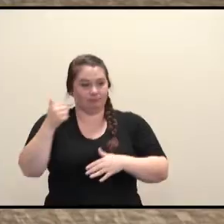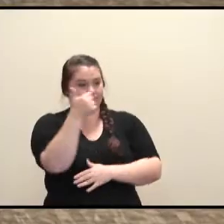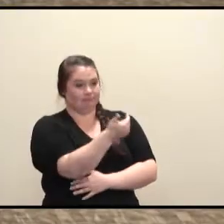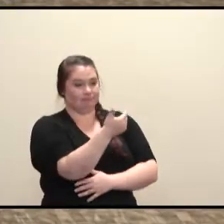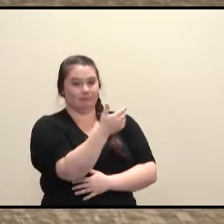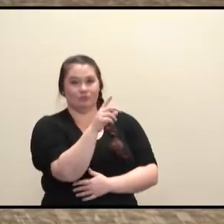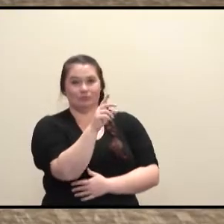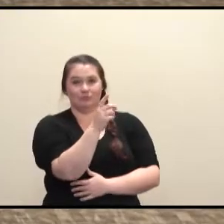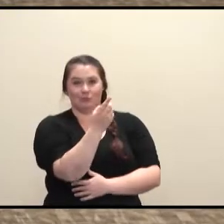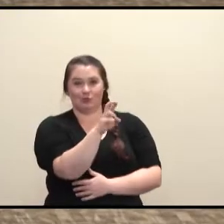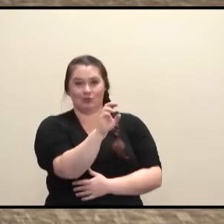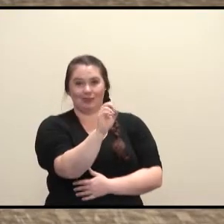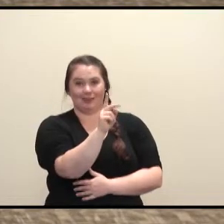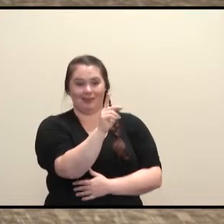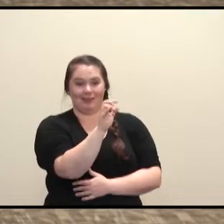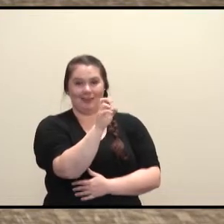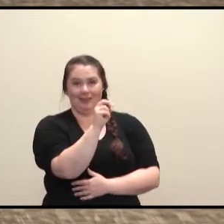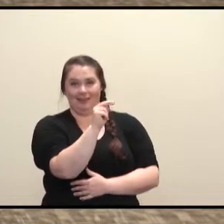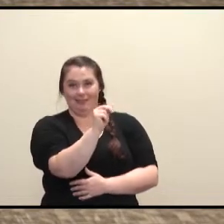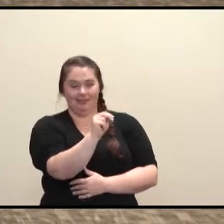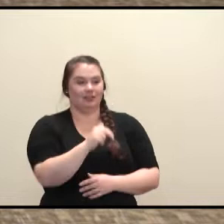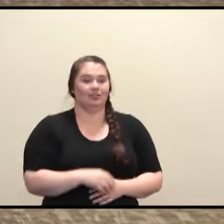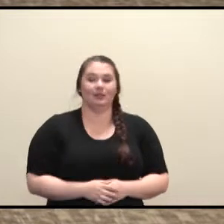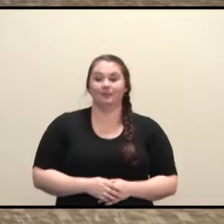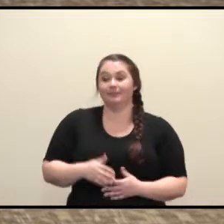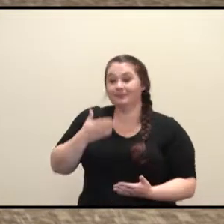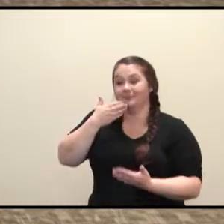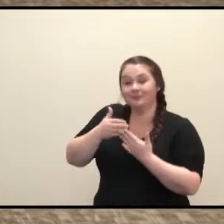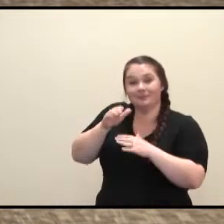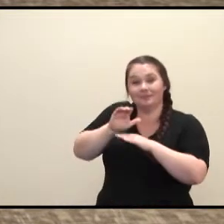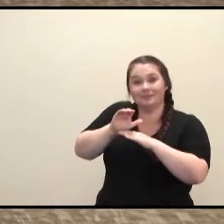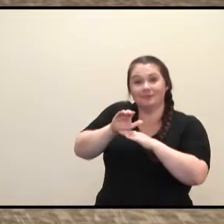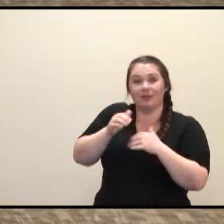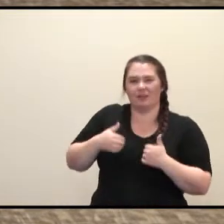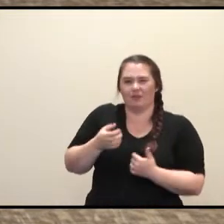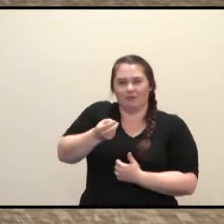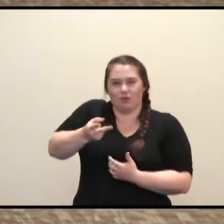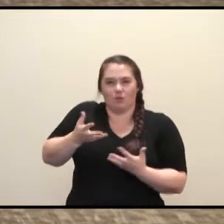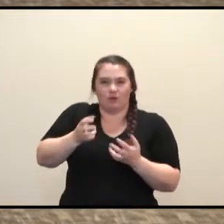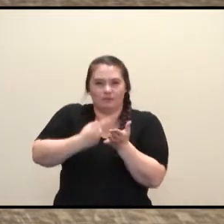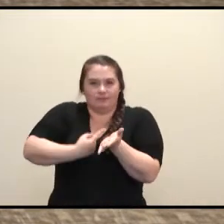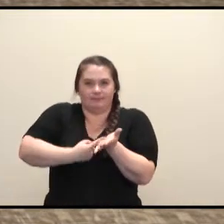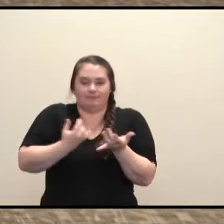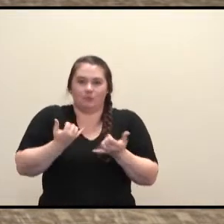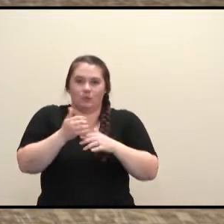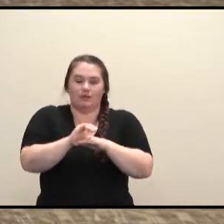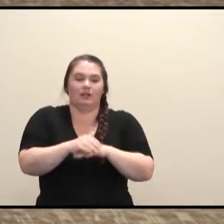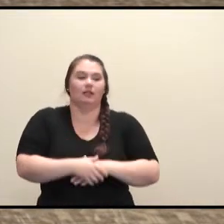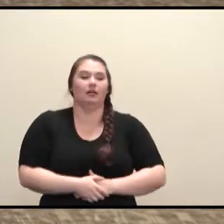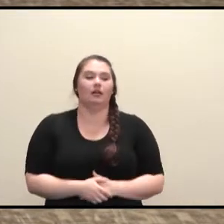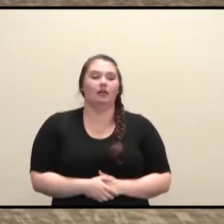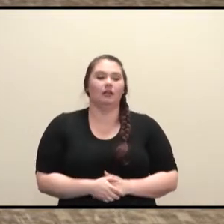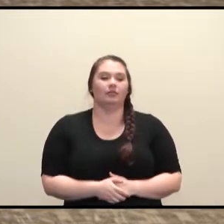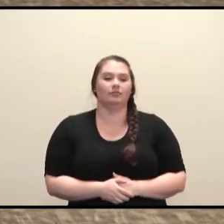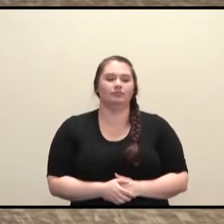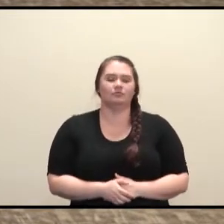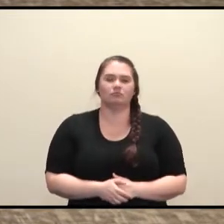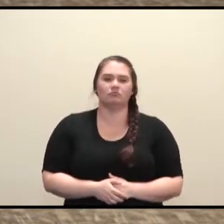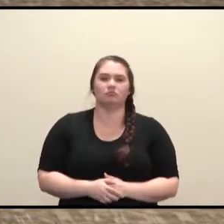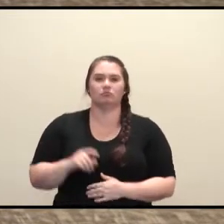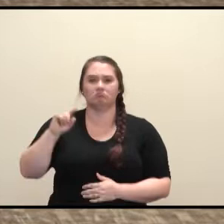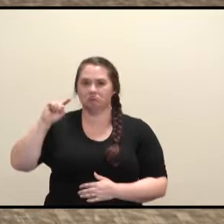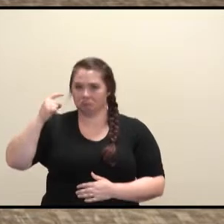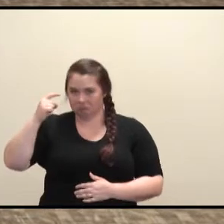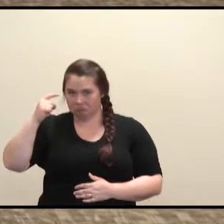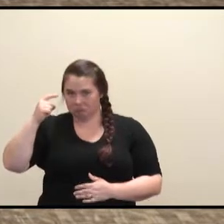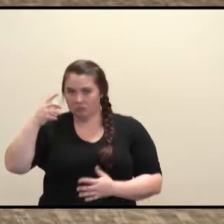All right, well, good evening. I have a few items for the board tonight. I want to start off by talking about a